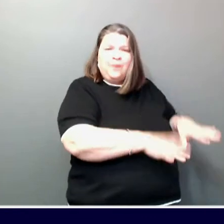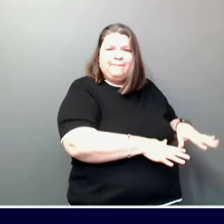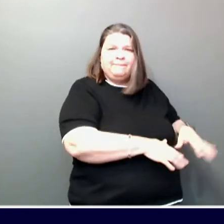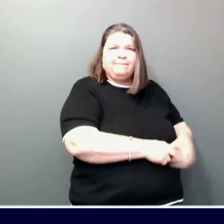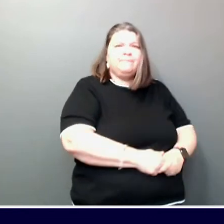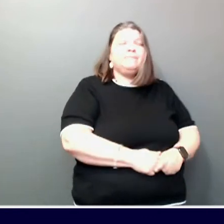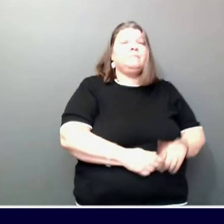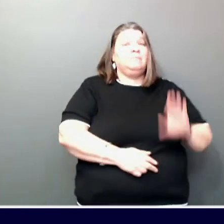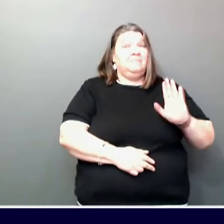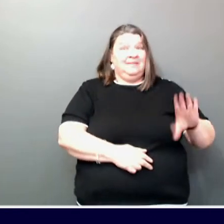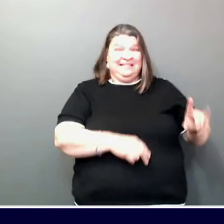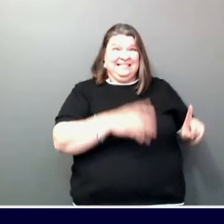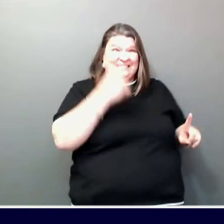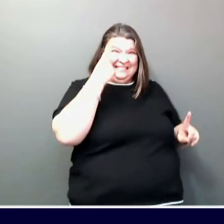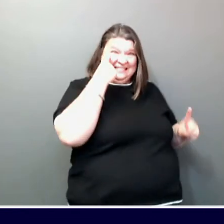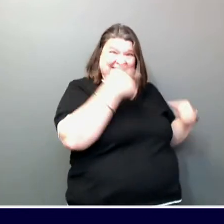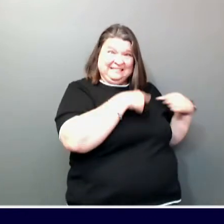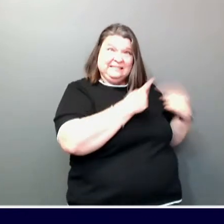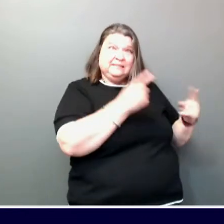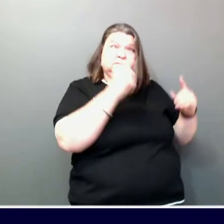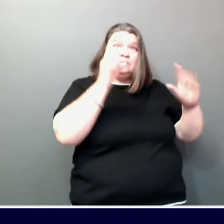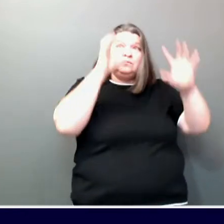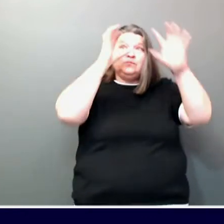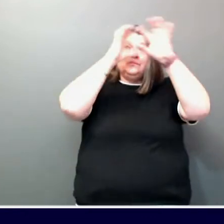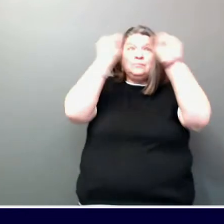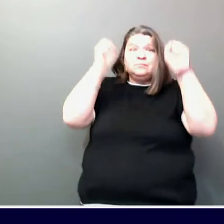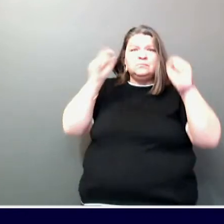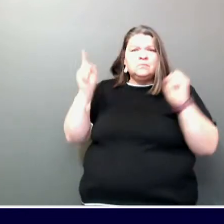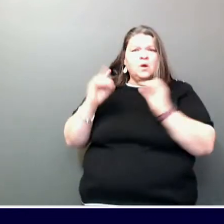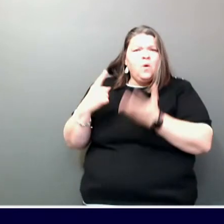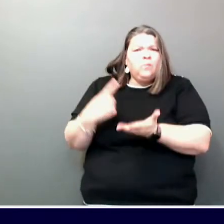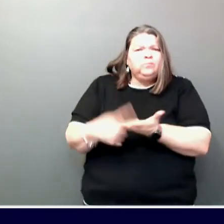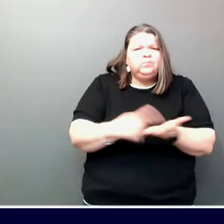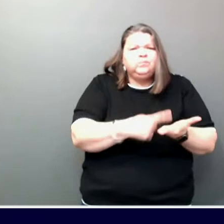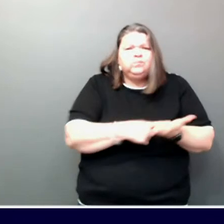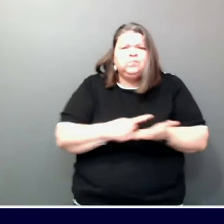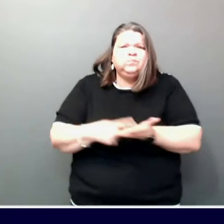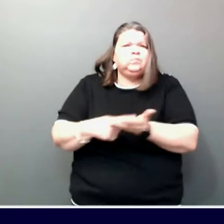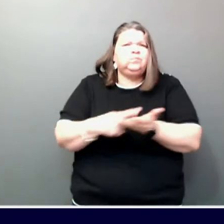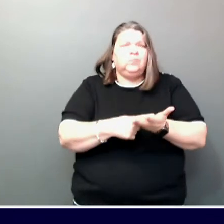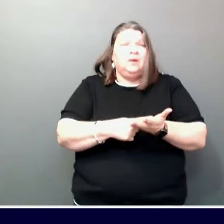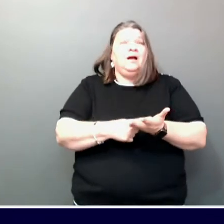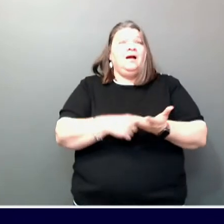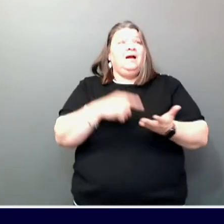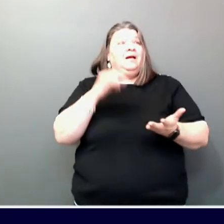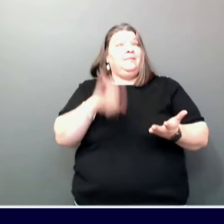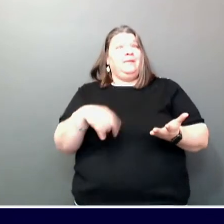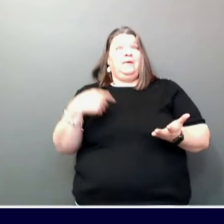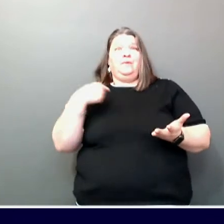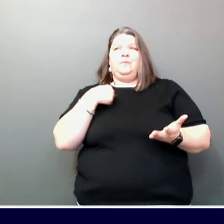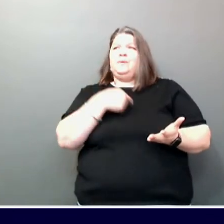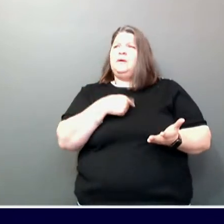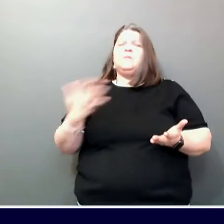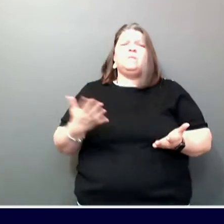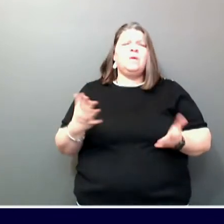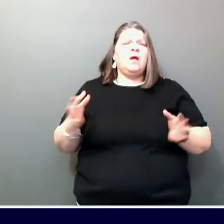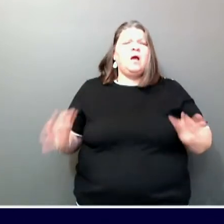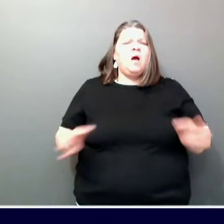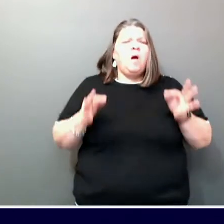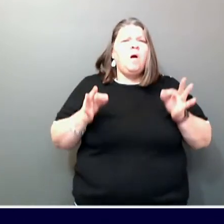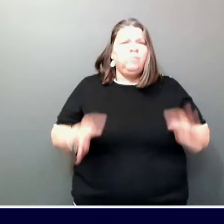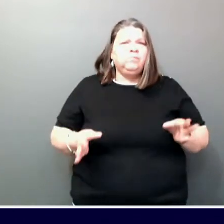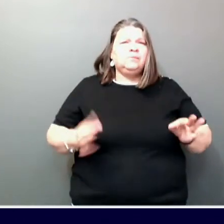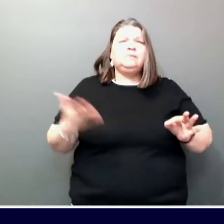Maine, today, the Maine CDC is consciously uncoupling those 2 things. We